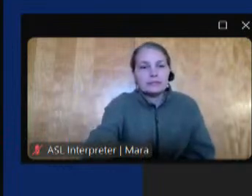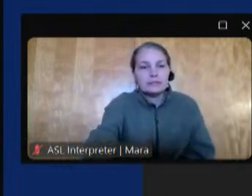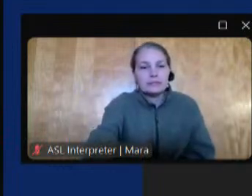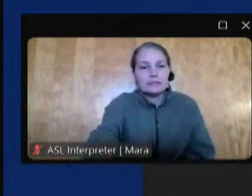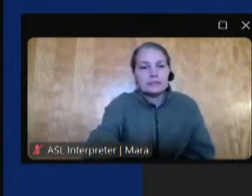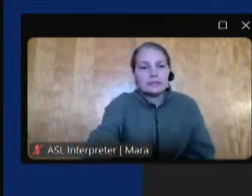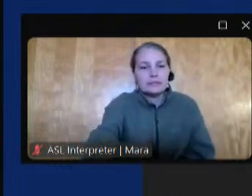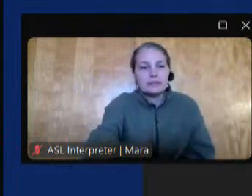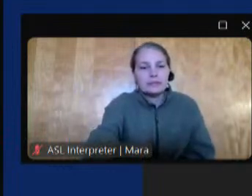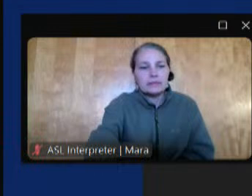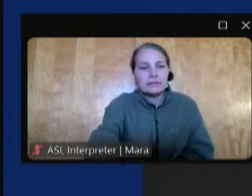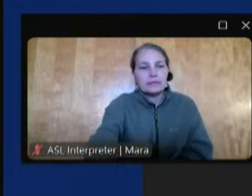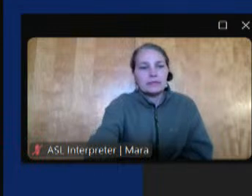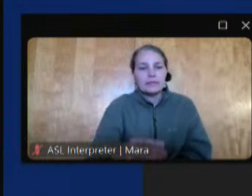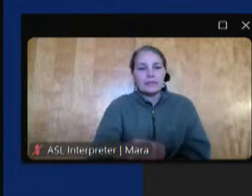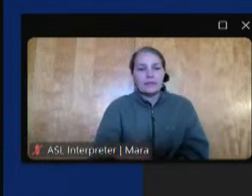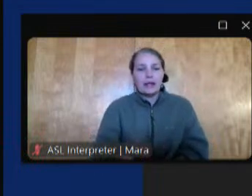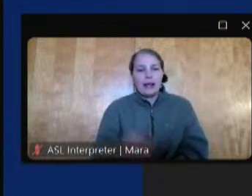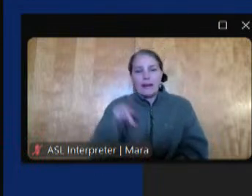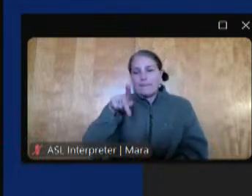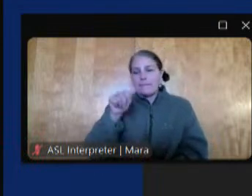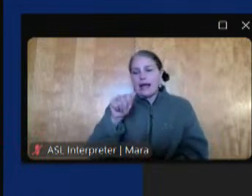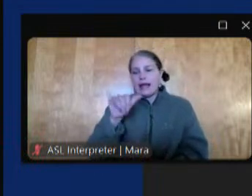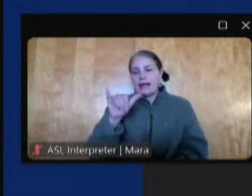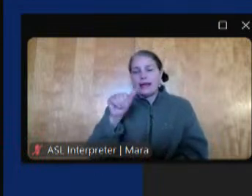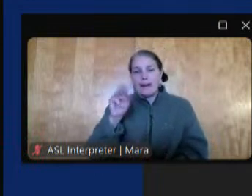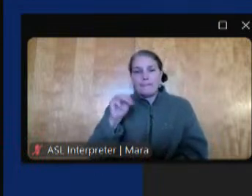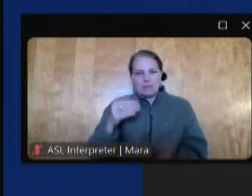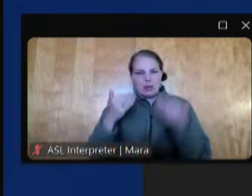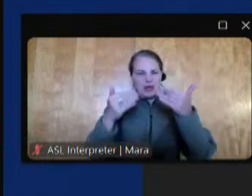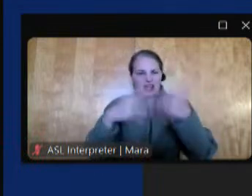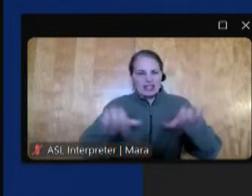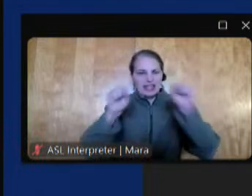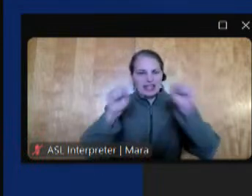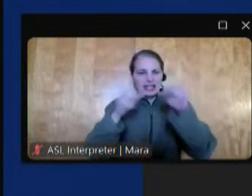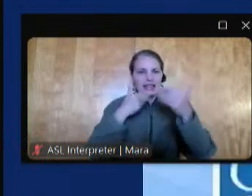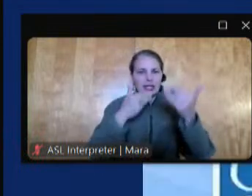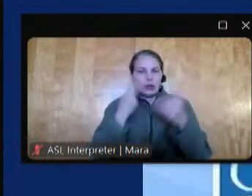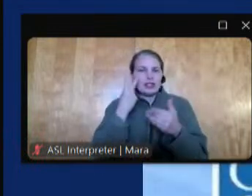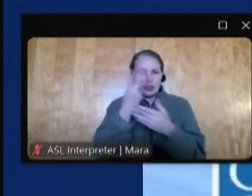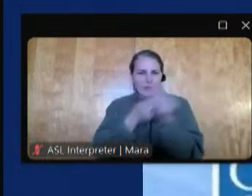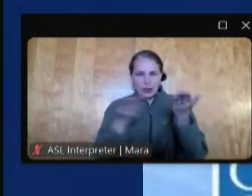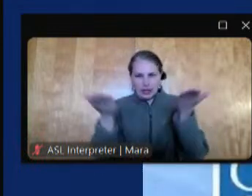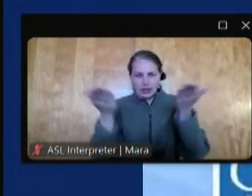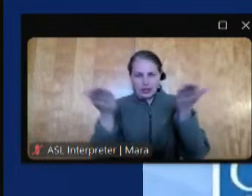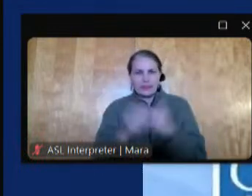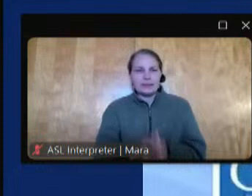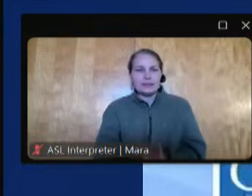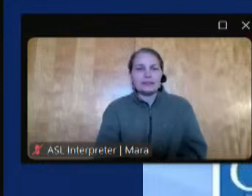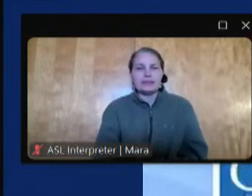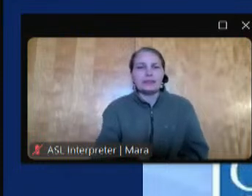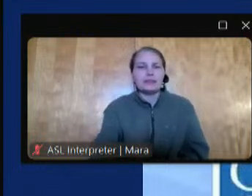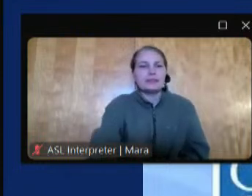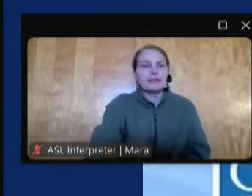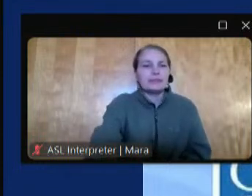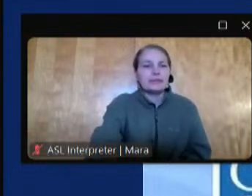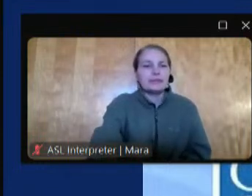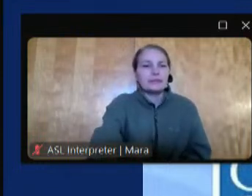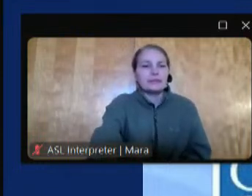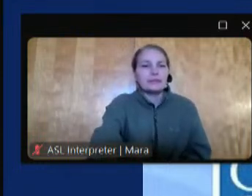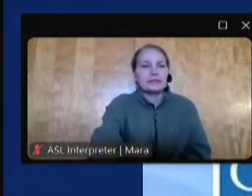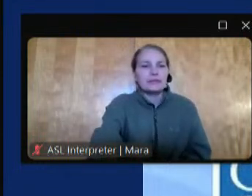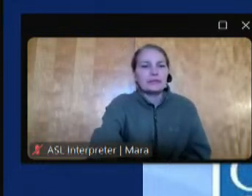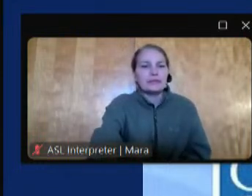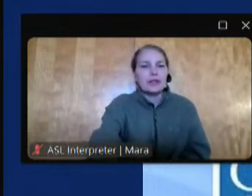Okay, I see you both. Payam, you can go ahead and take it from here. Sounds good. And good afternoon, everyone. Thanks so much